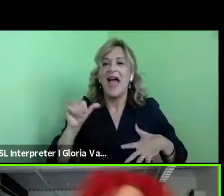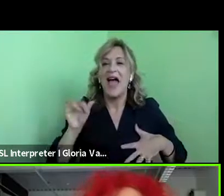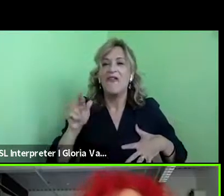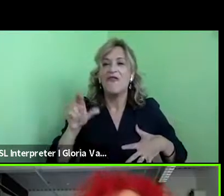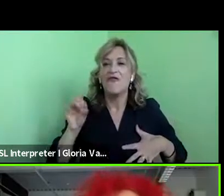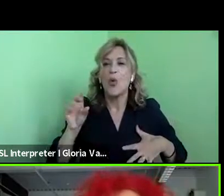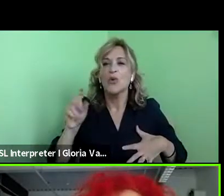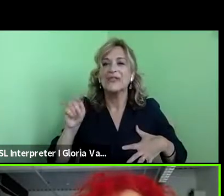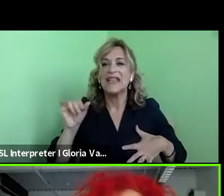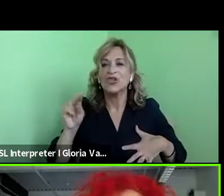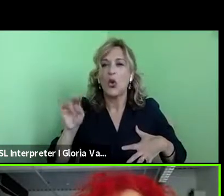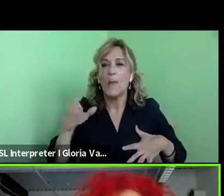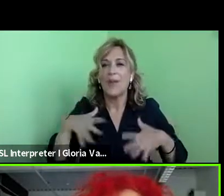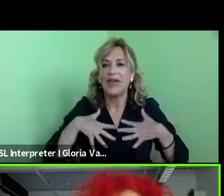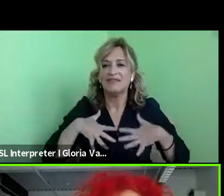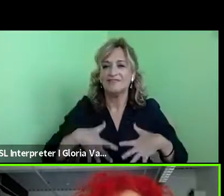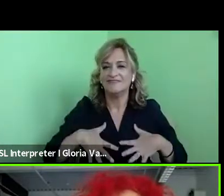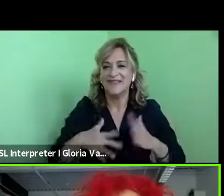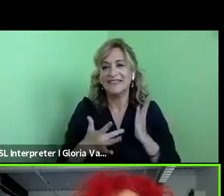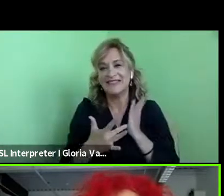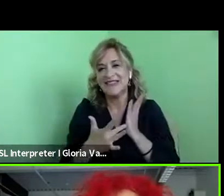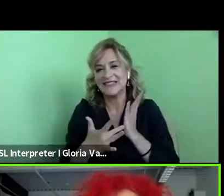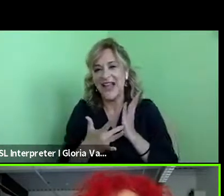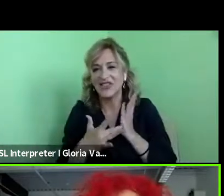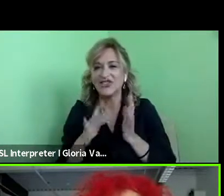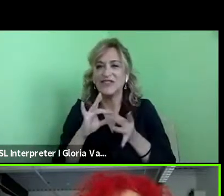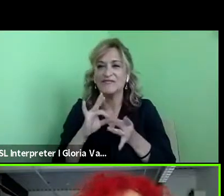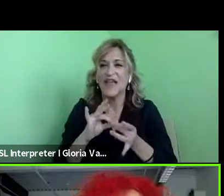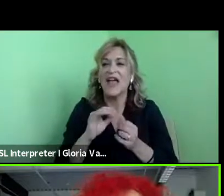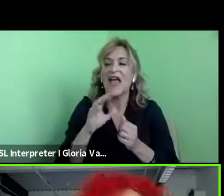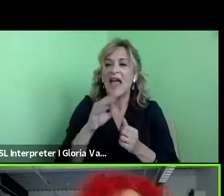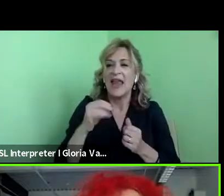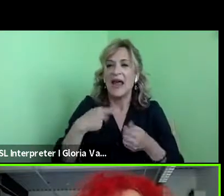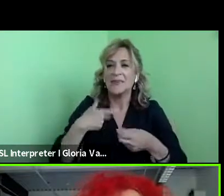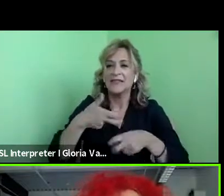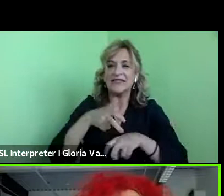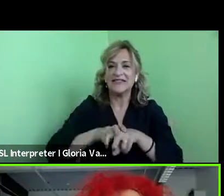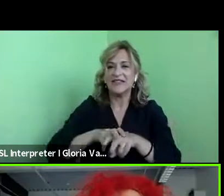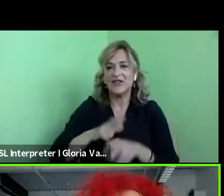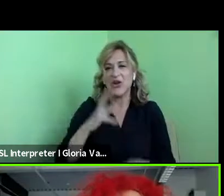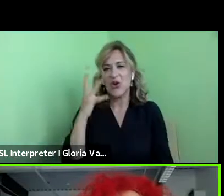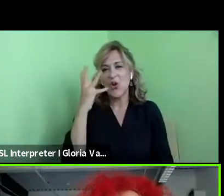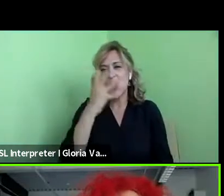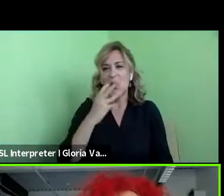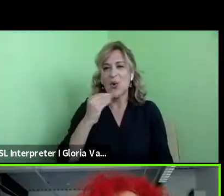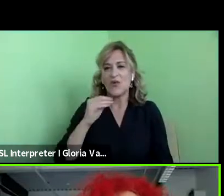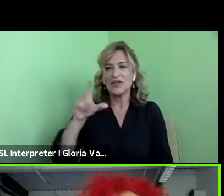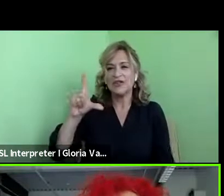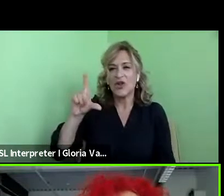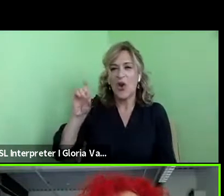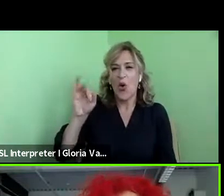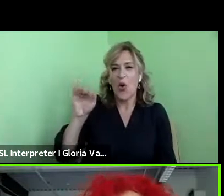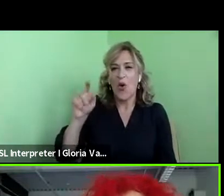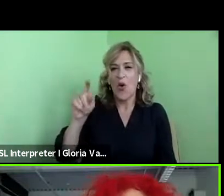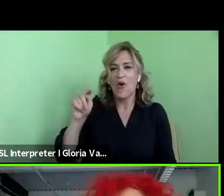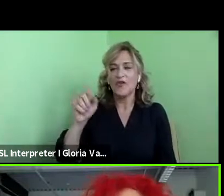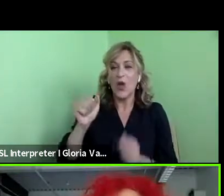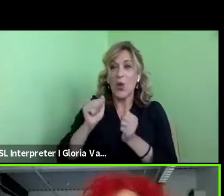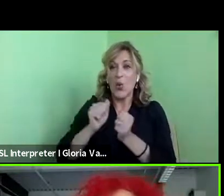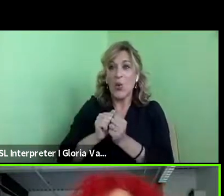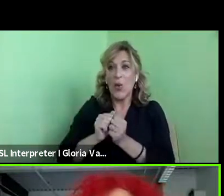shirt, technology. And I am sitting in a glorious loft with a disco